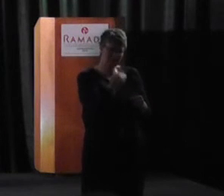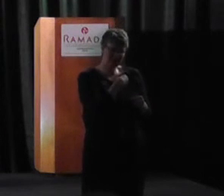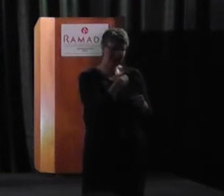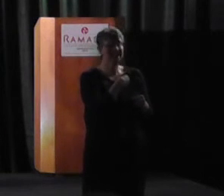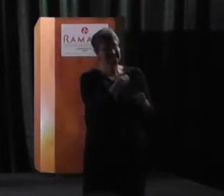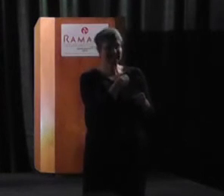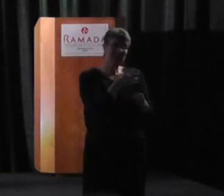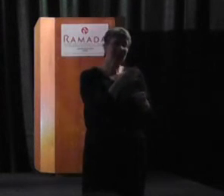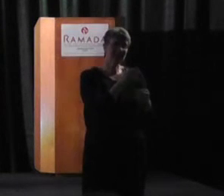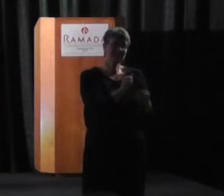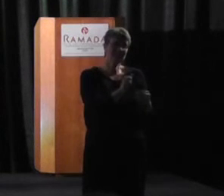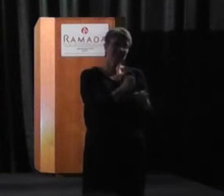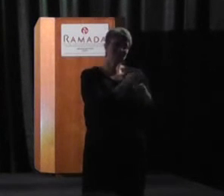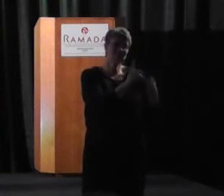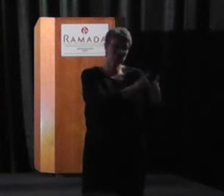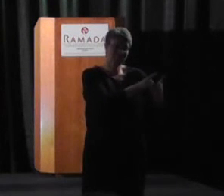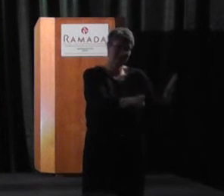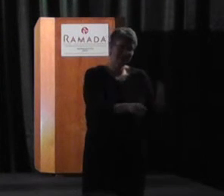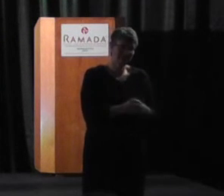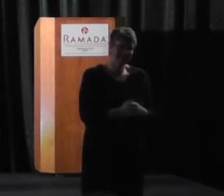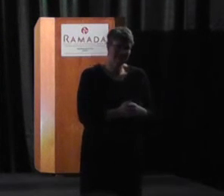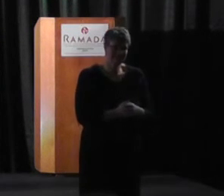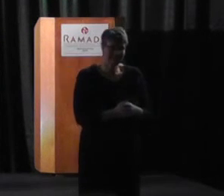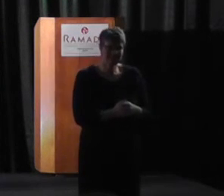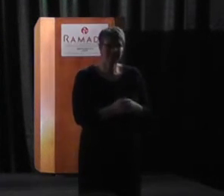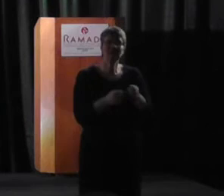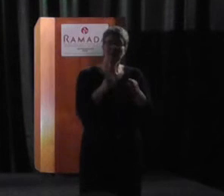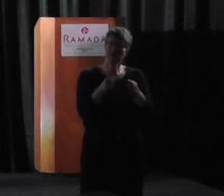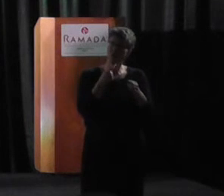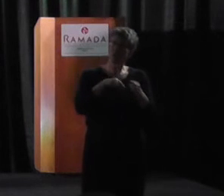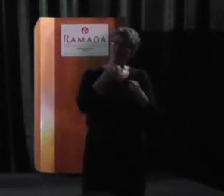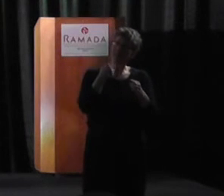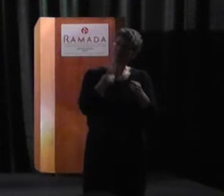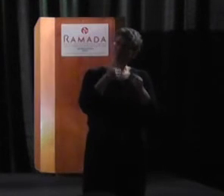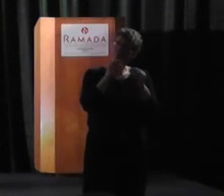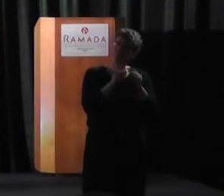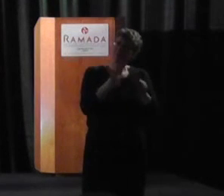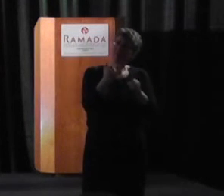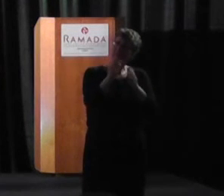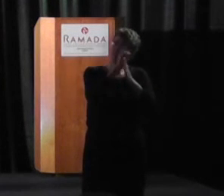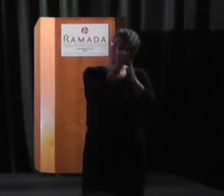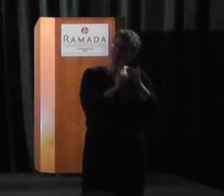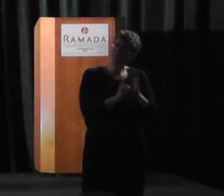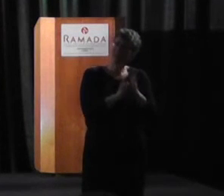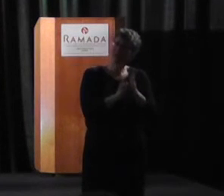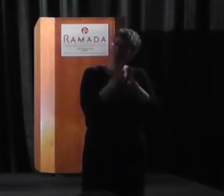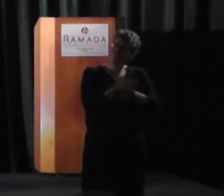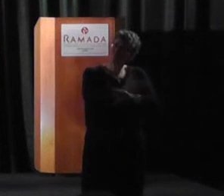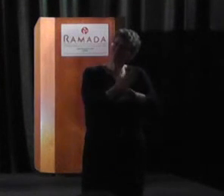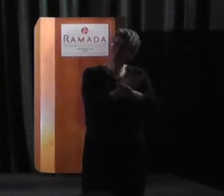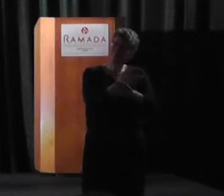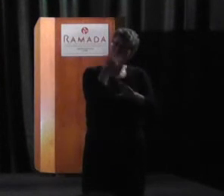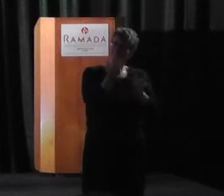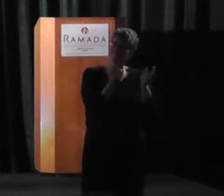designers possess the potential to produce more creative designs. Freedom of movement on the main floor is one challenge